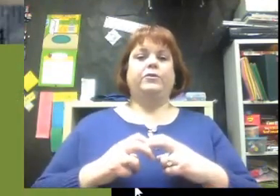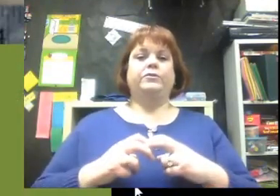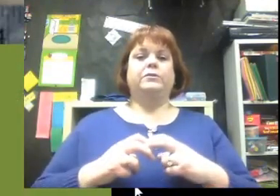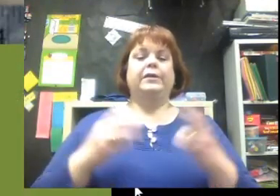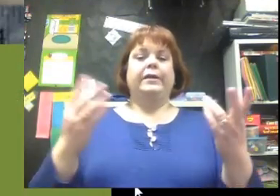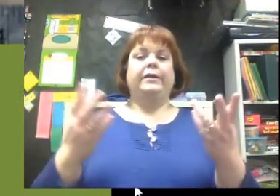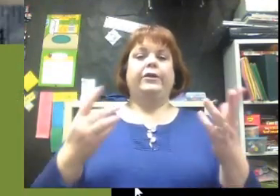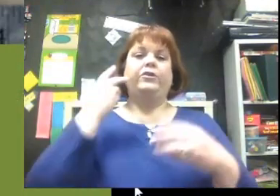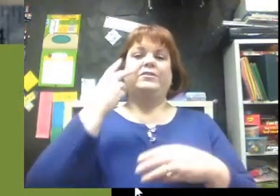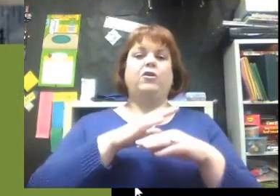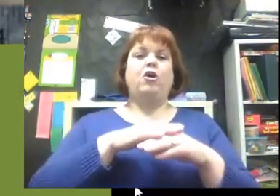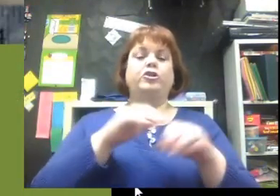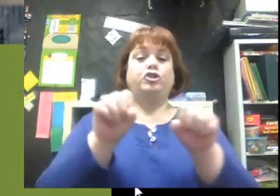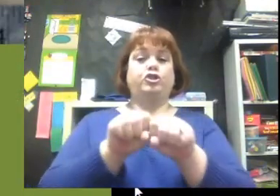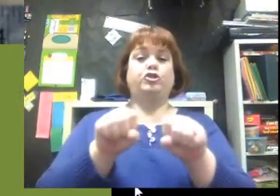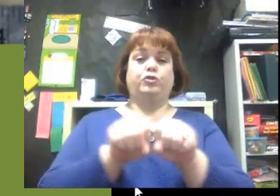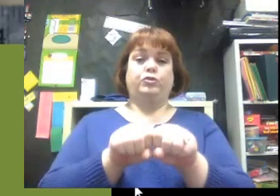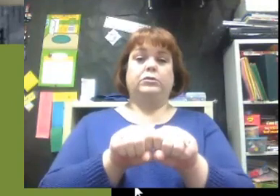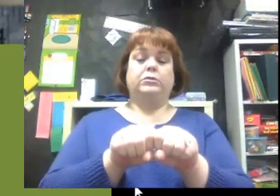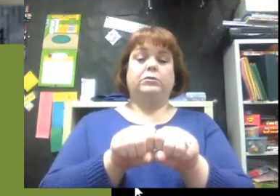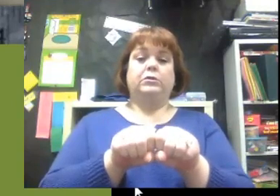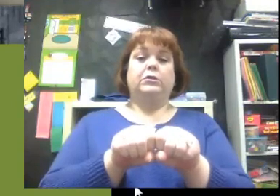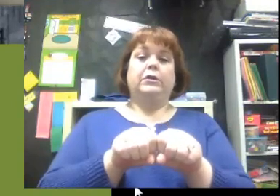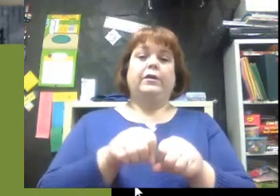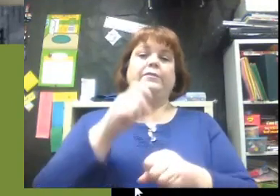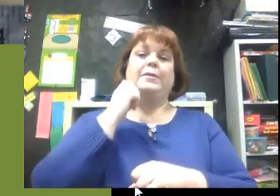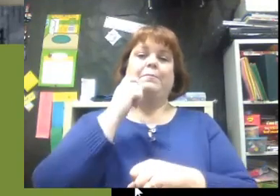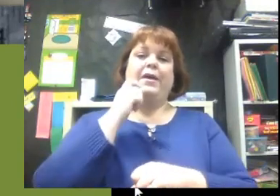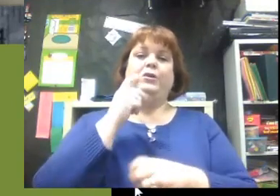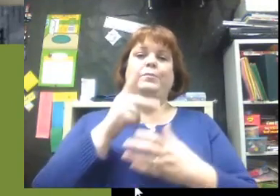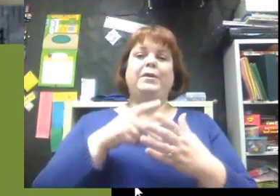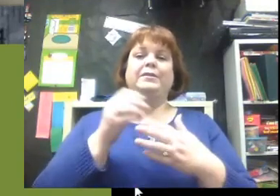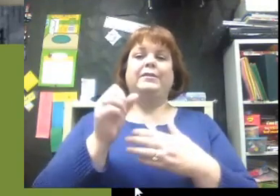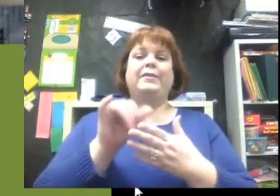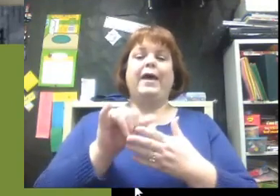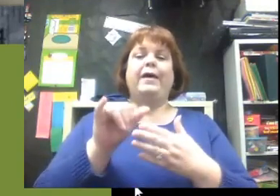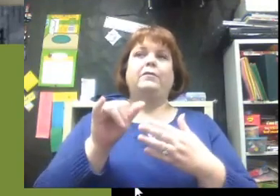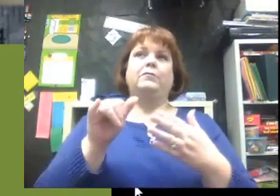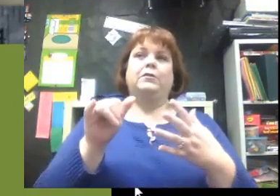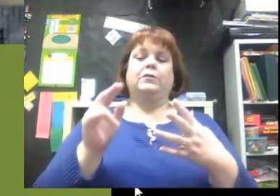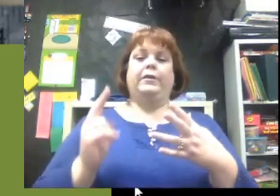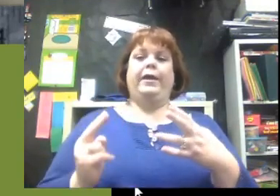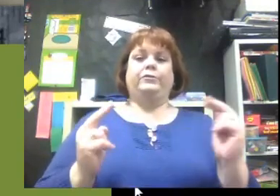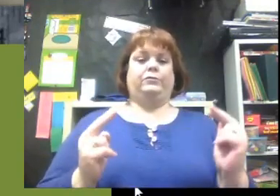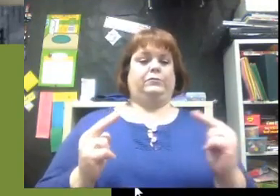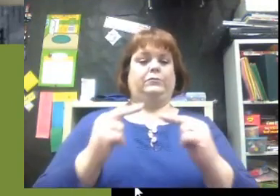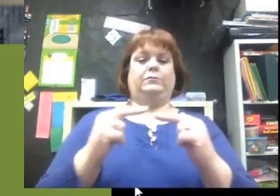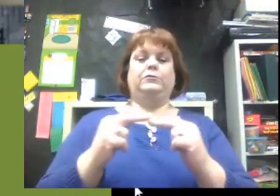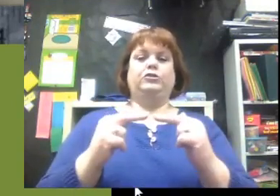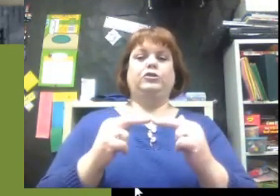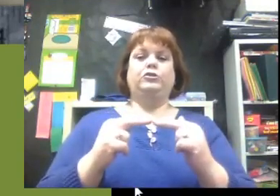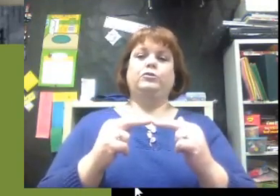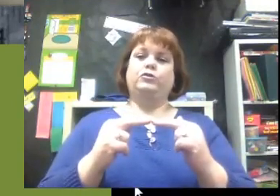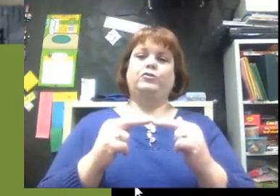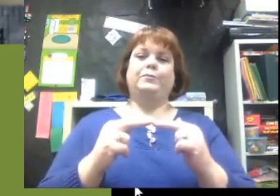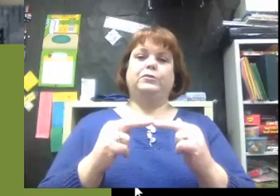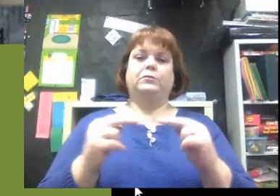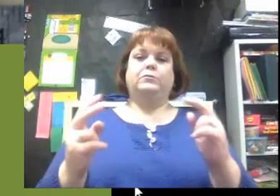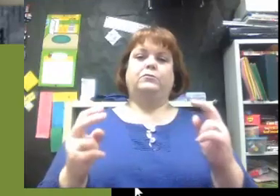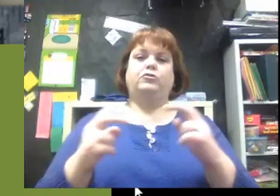Buckles. Here you see it on shoes. It's a metal piece that has two